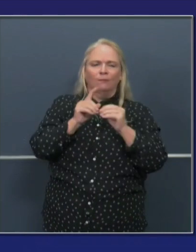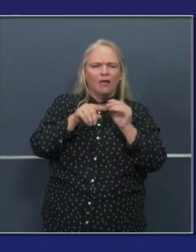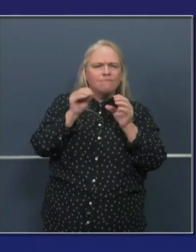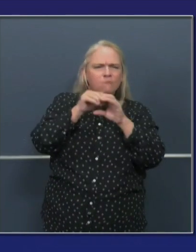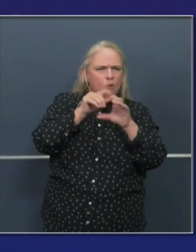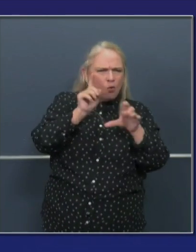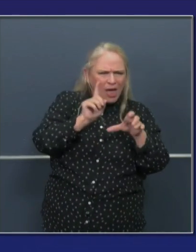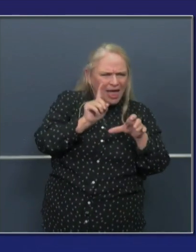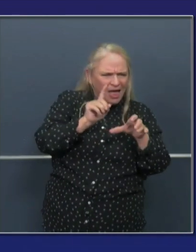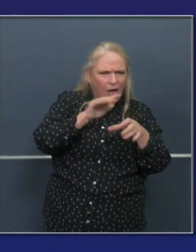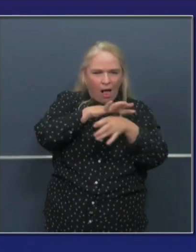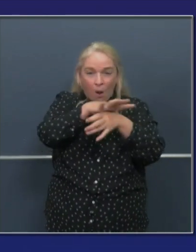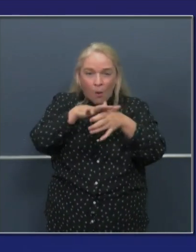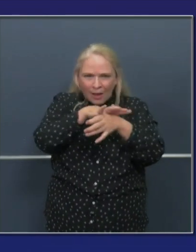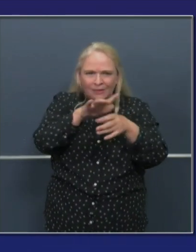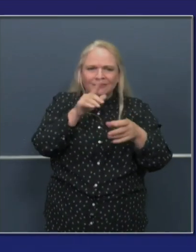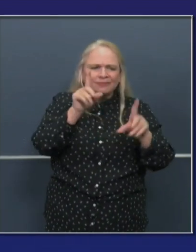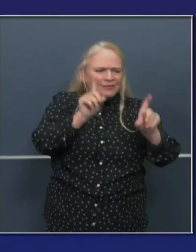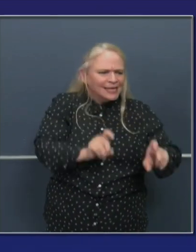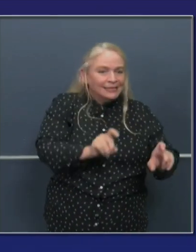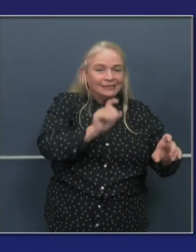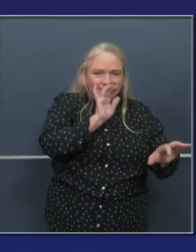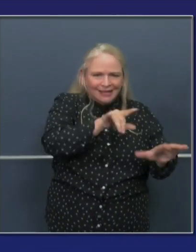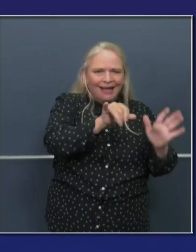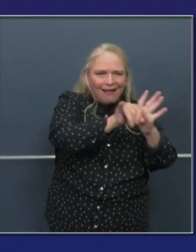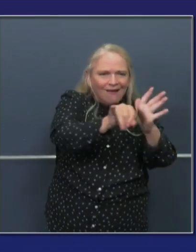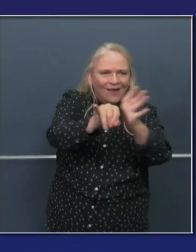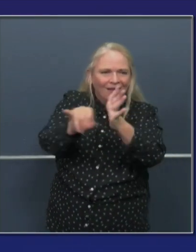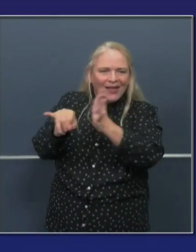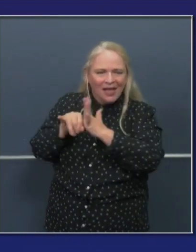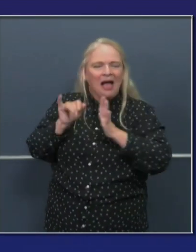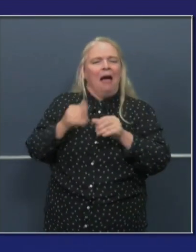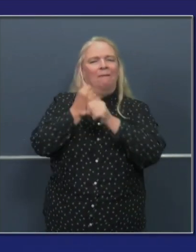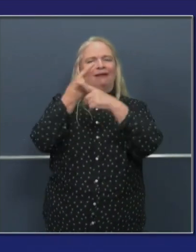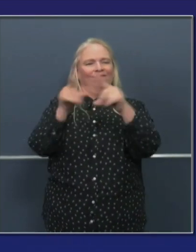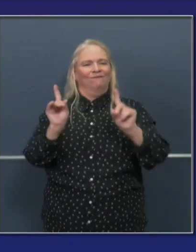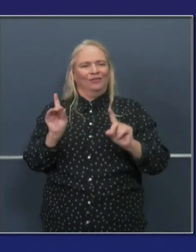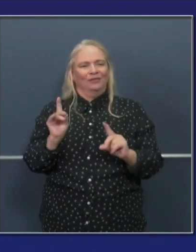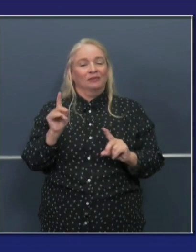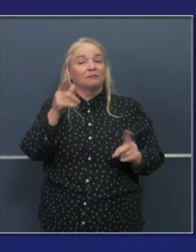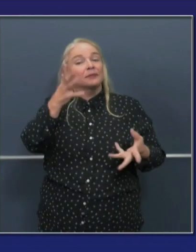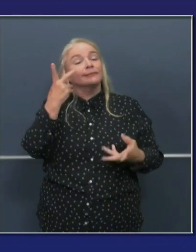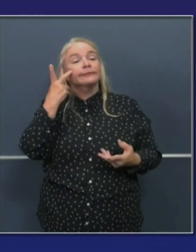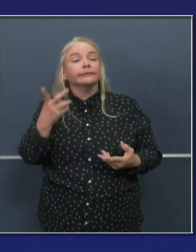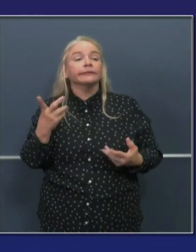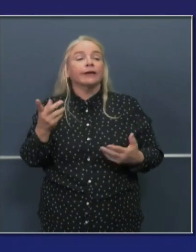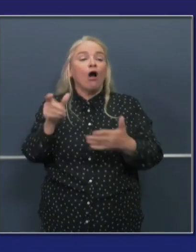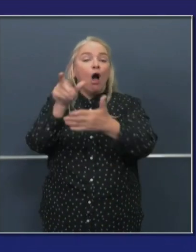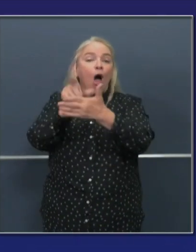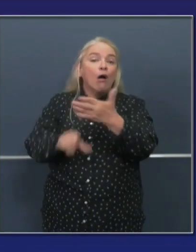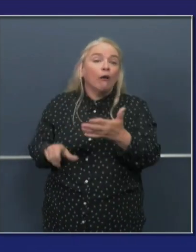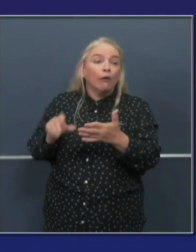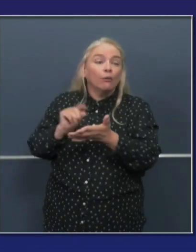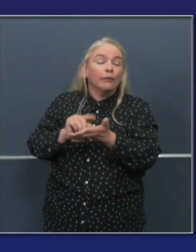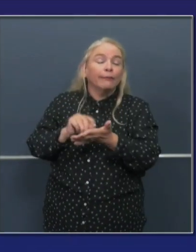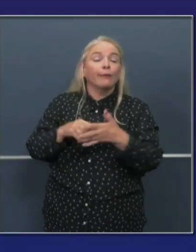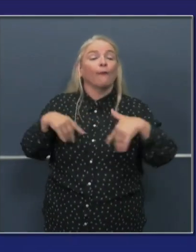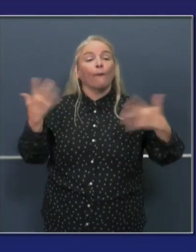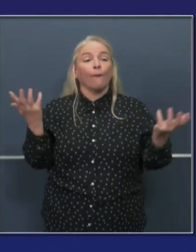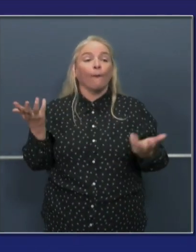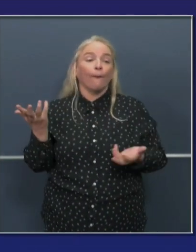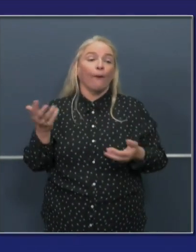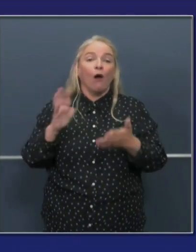testing, and we're all recognizing a current stress. You're seeing some articles about this, some attention, which is good, and it's certainly